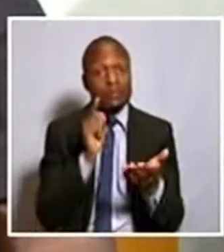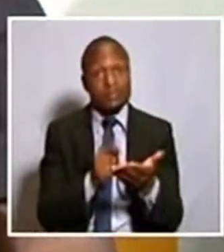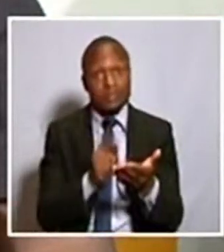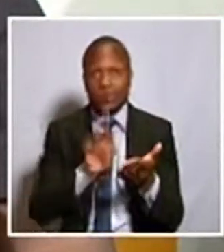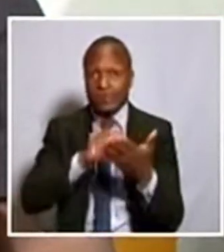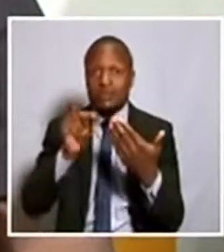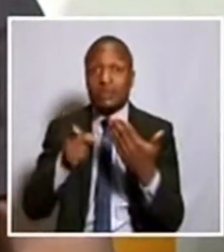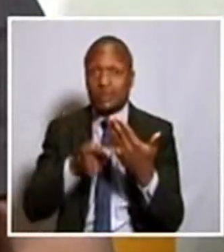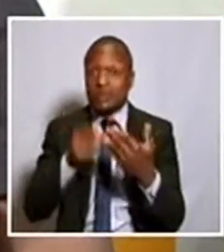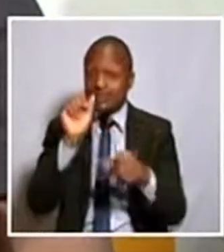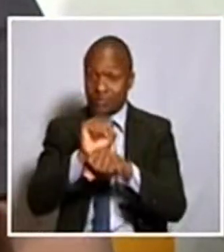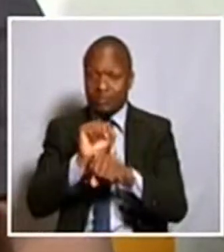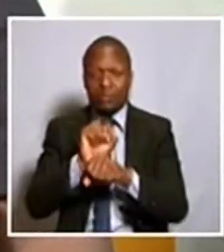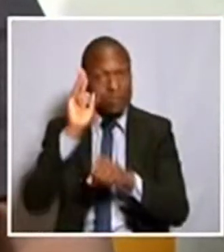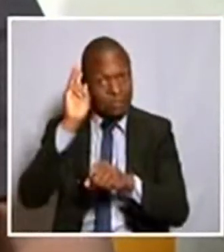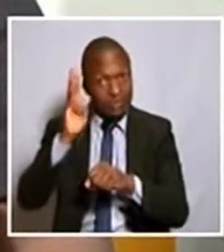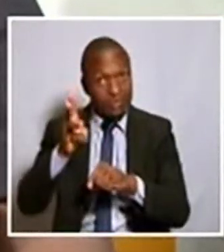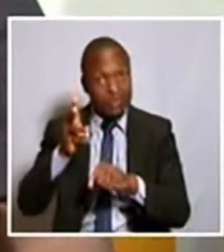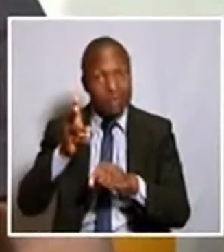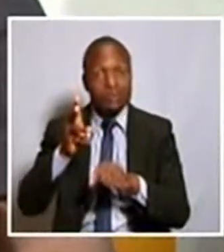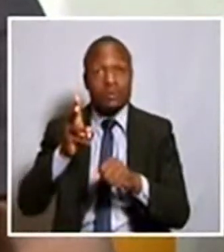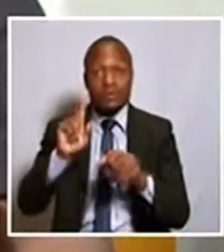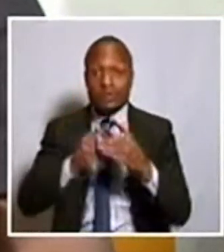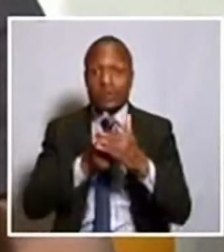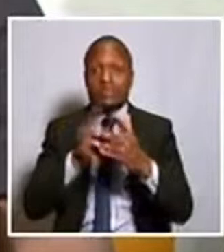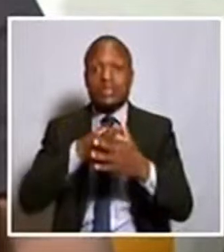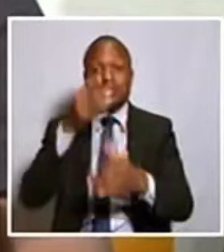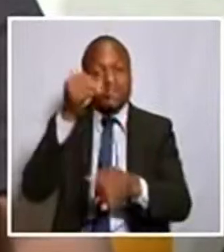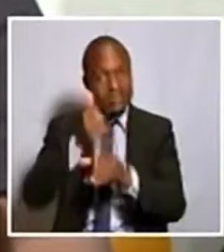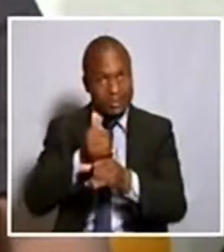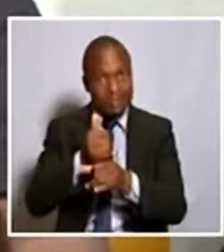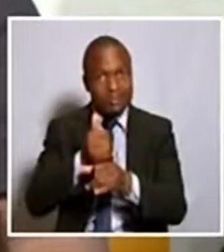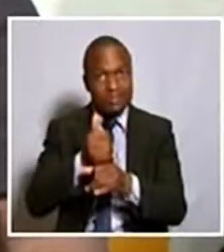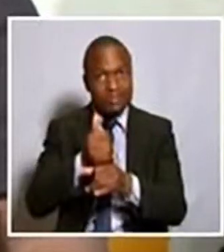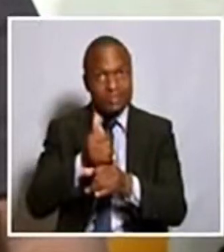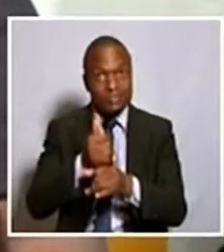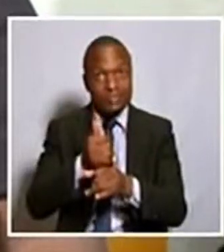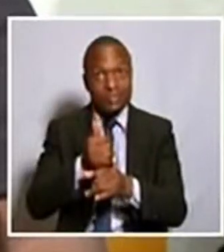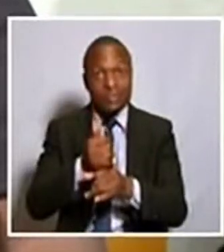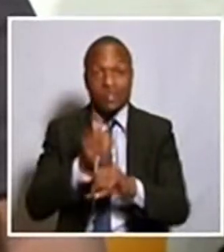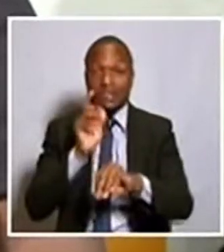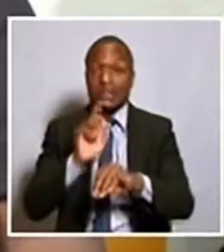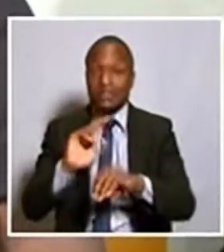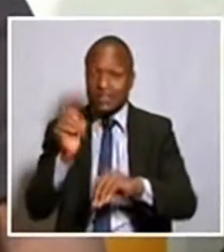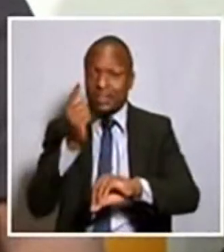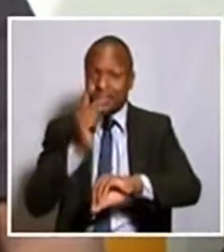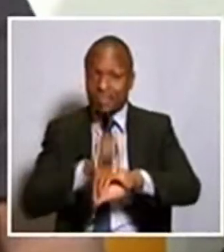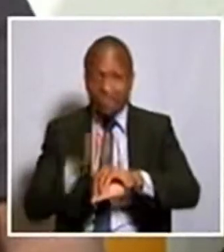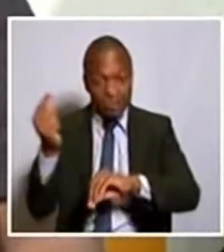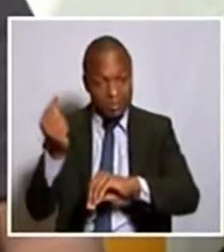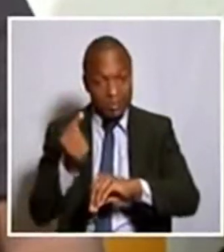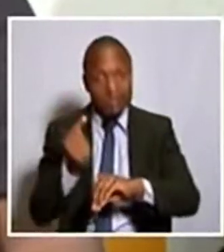program of work which we are going to undertake next year. The first thing when we come to Parliament, this is the issue we